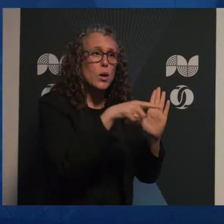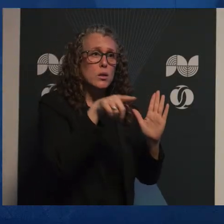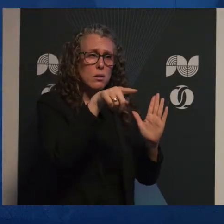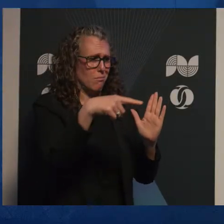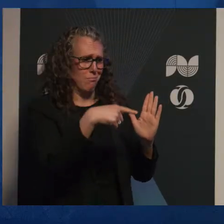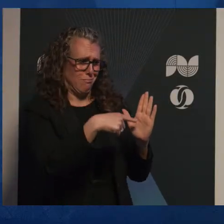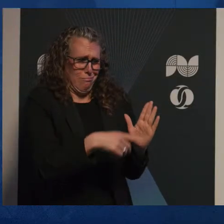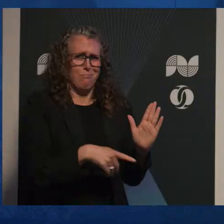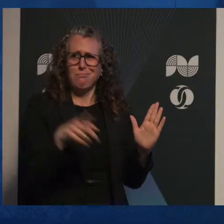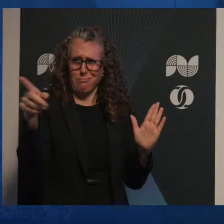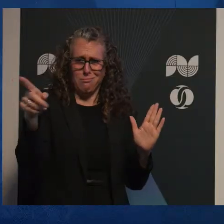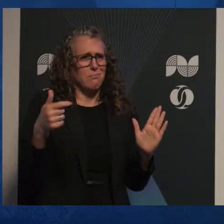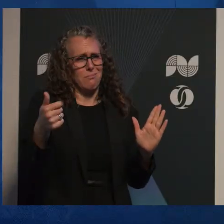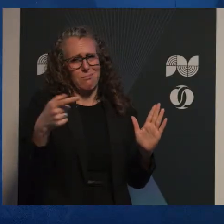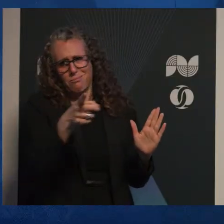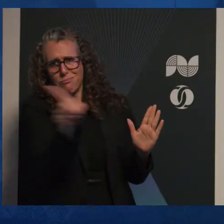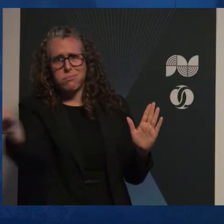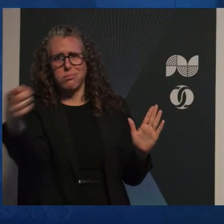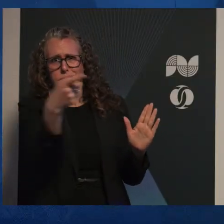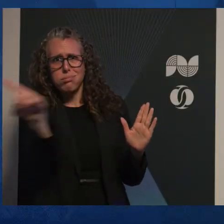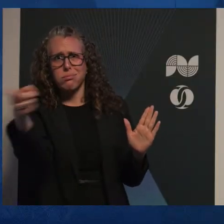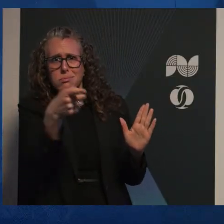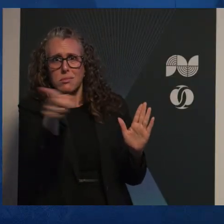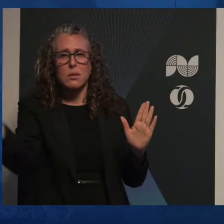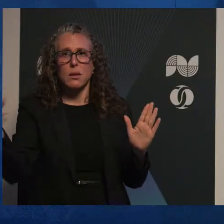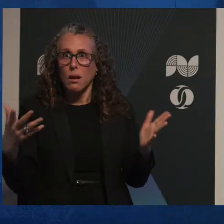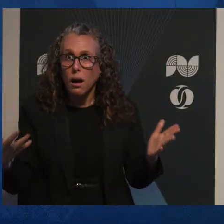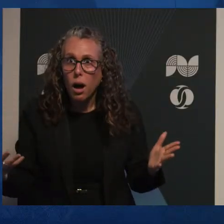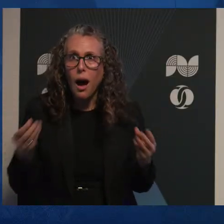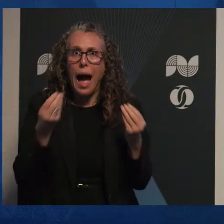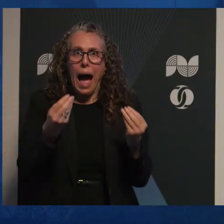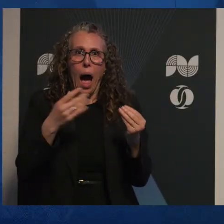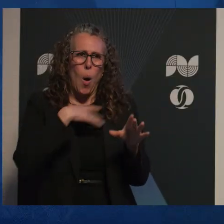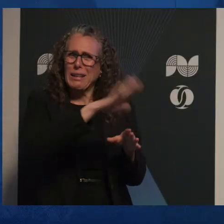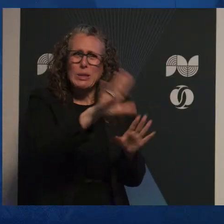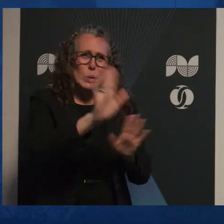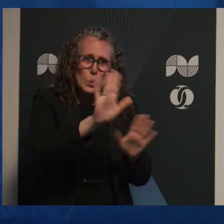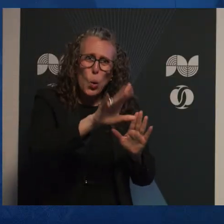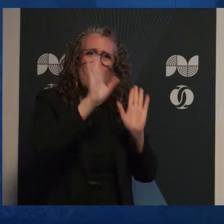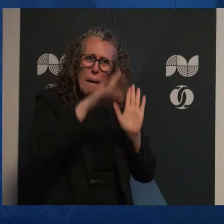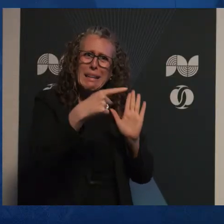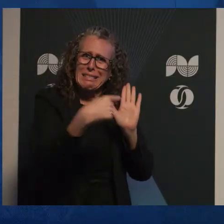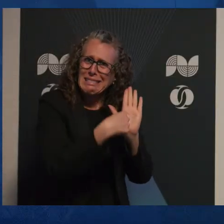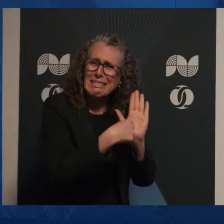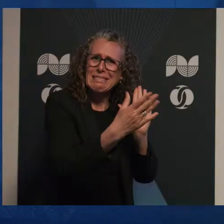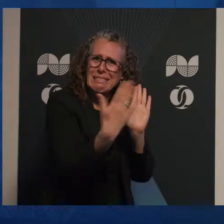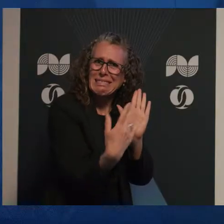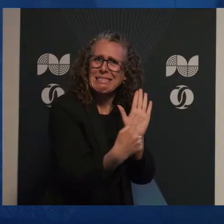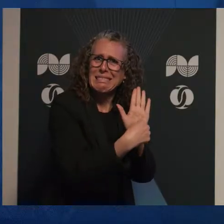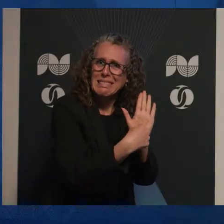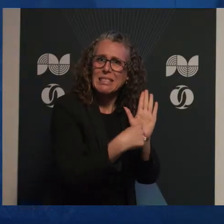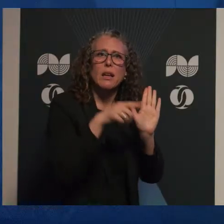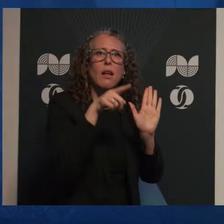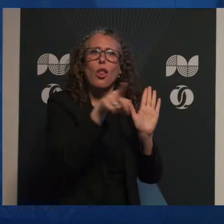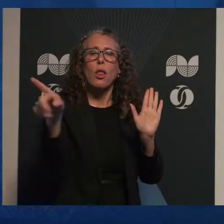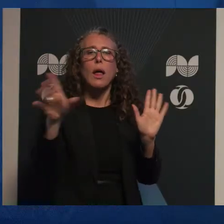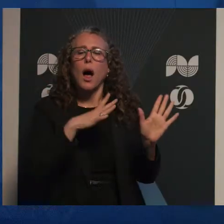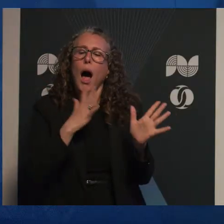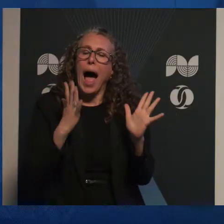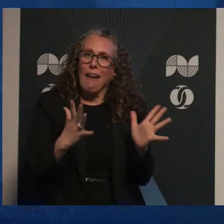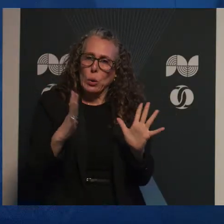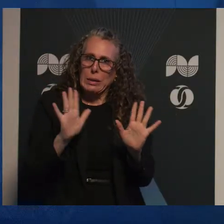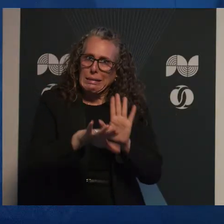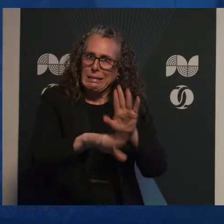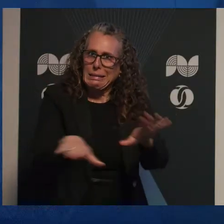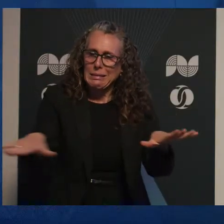we need to continue to make that case, and we will continue to do that. And when we